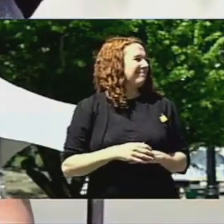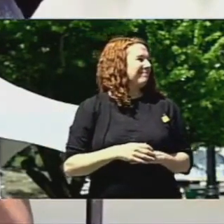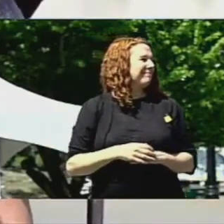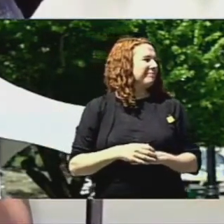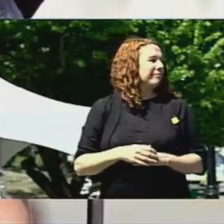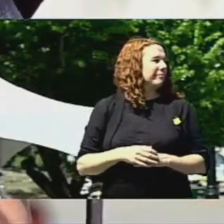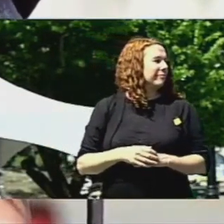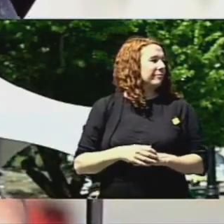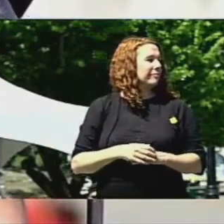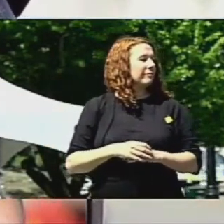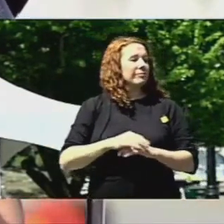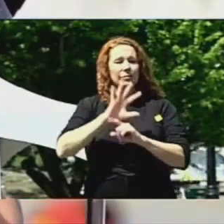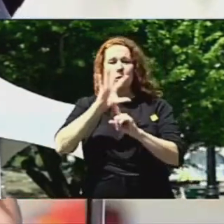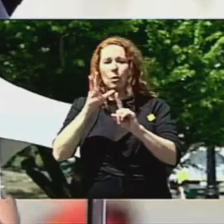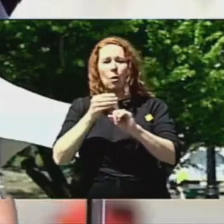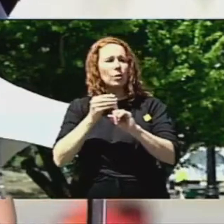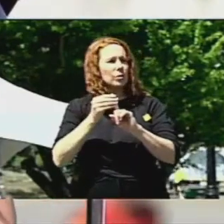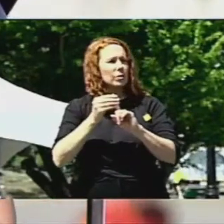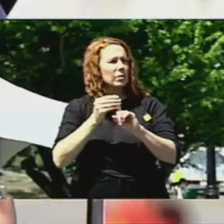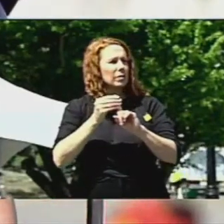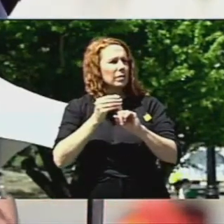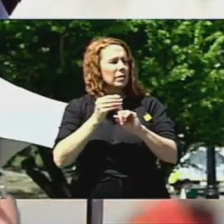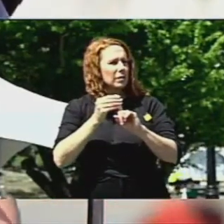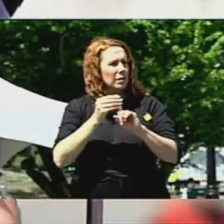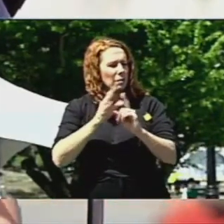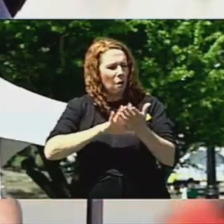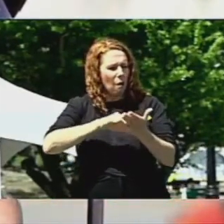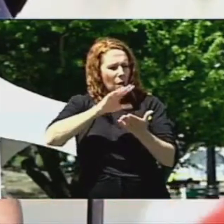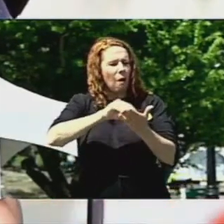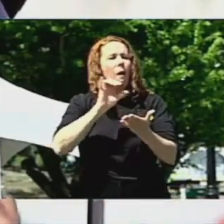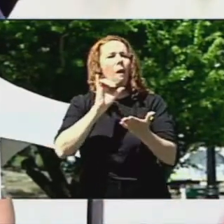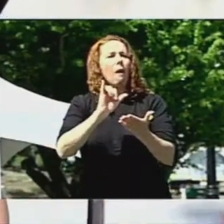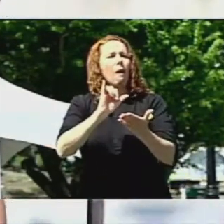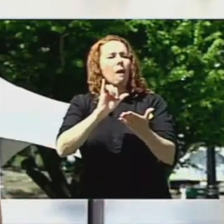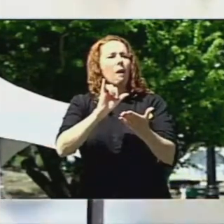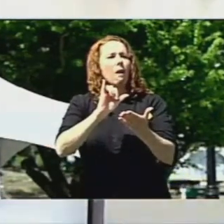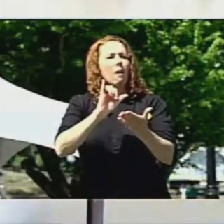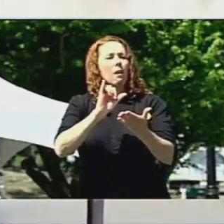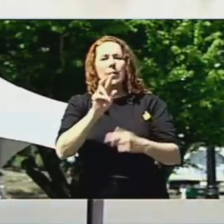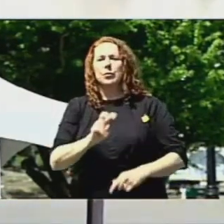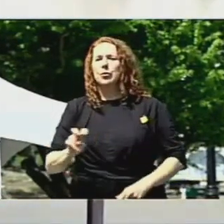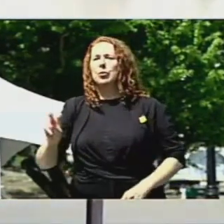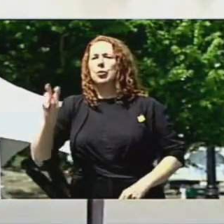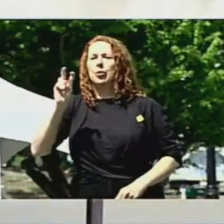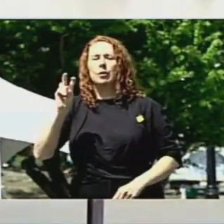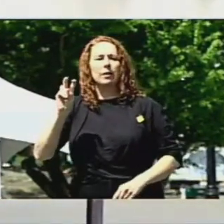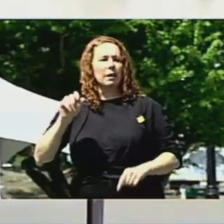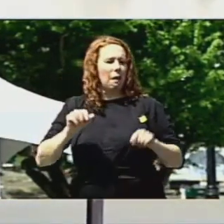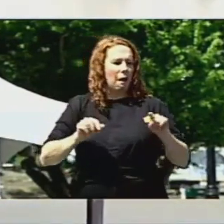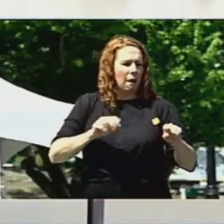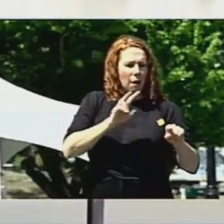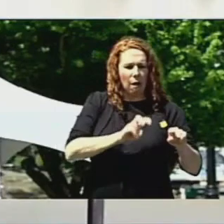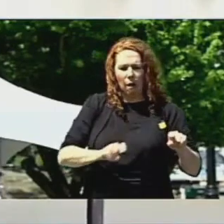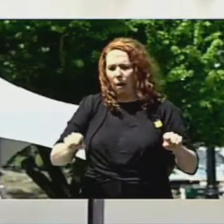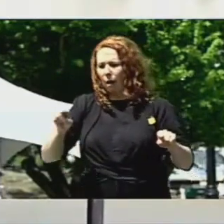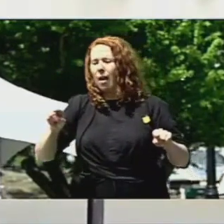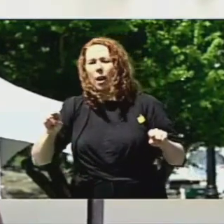But in the cultural teaching, it's reminded me that the journey from here to here sometimes is the hardest.